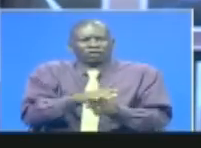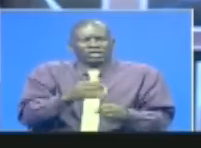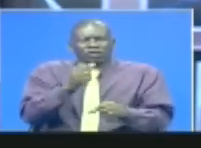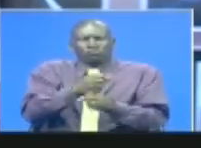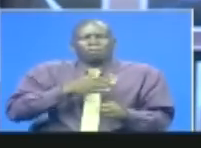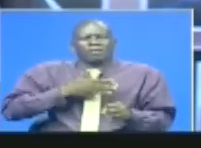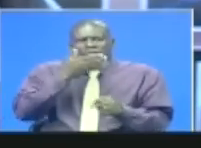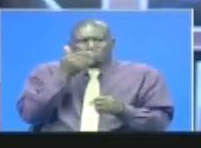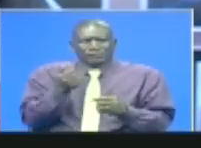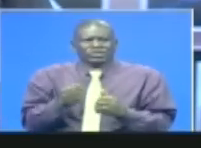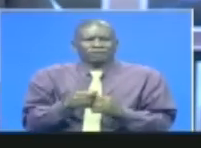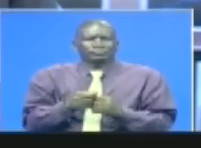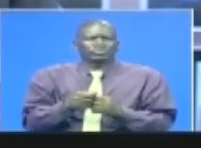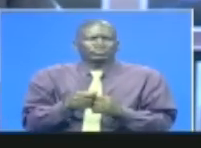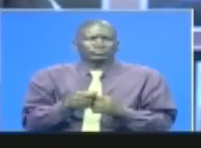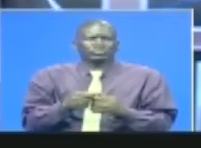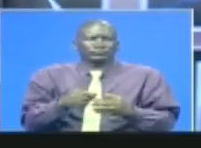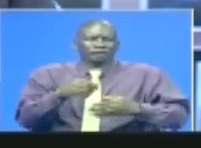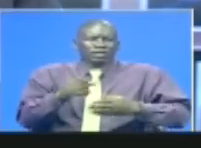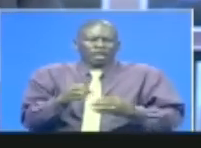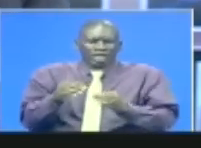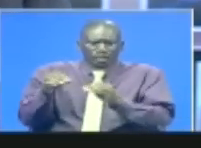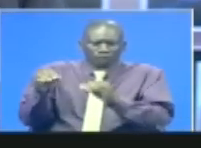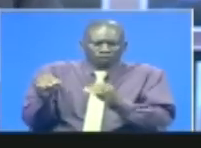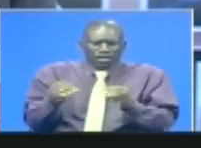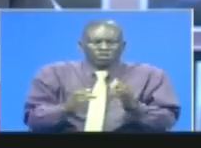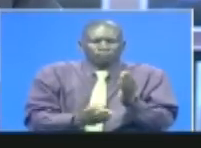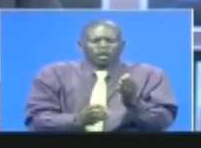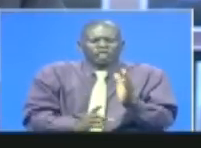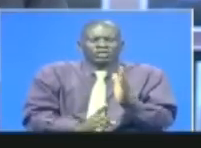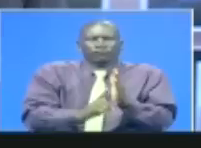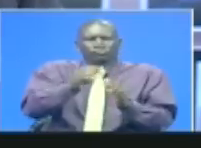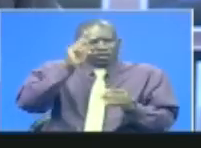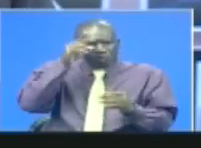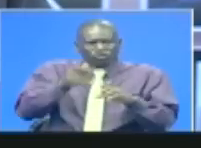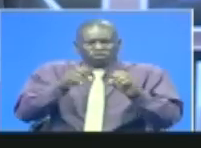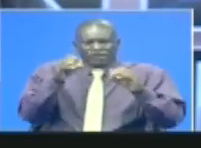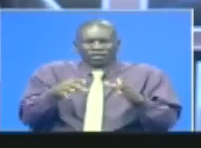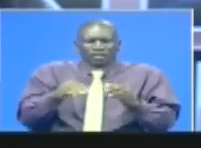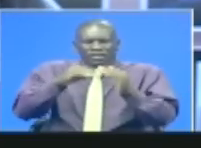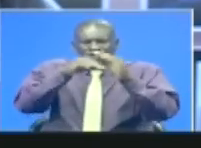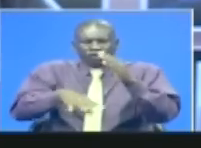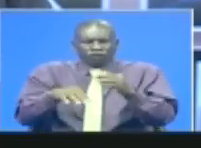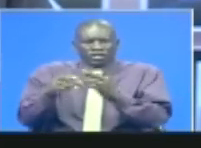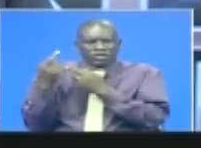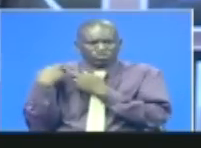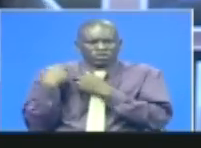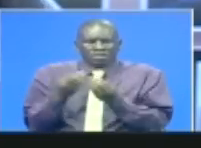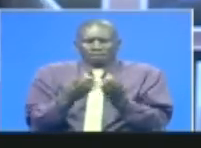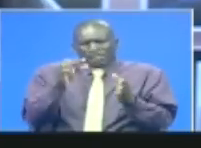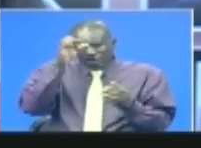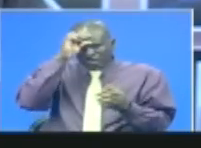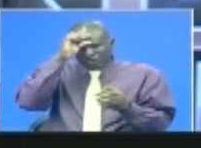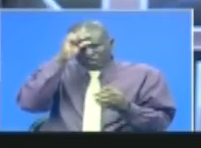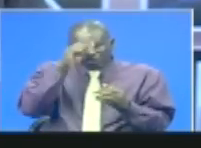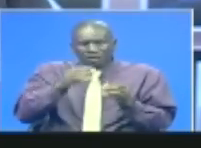built Kiambu from nothing in terms of devolved functions. Many governments,